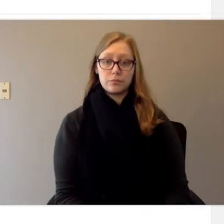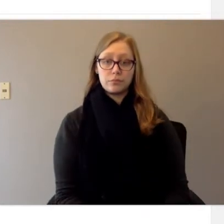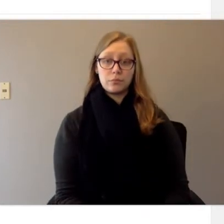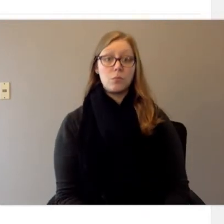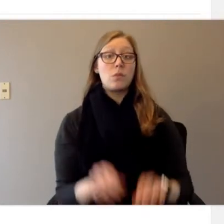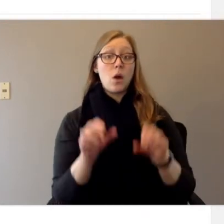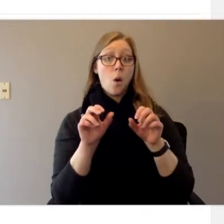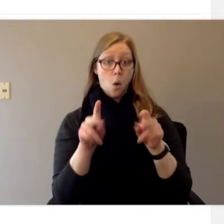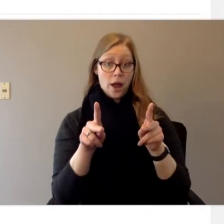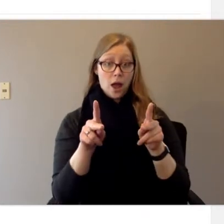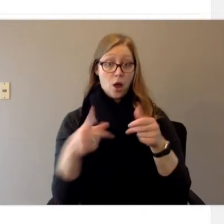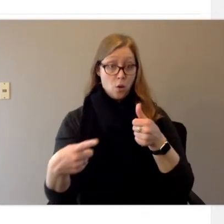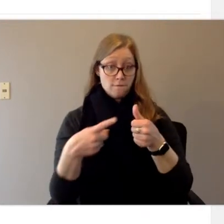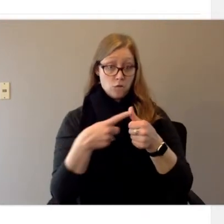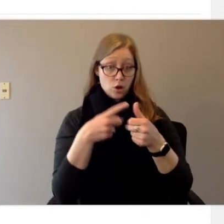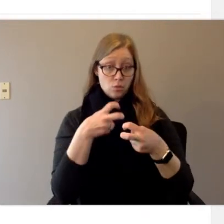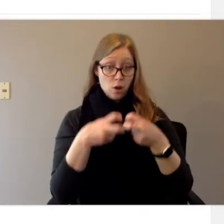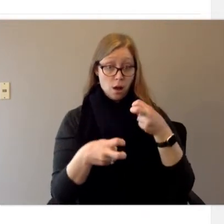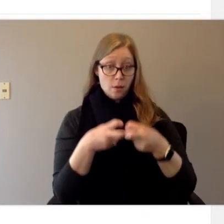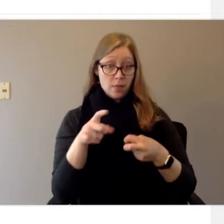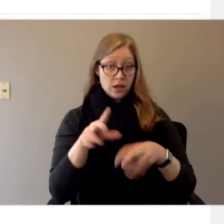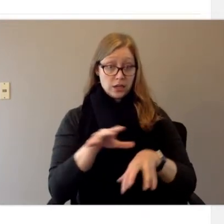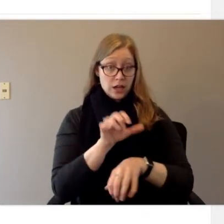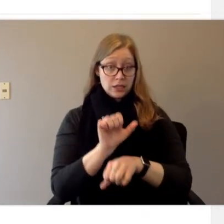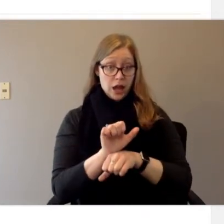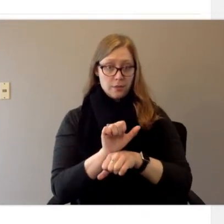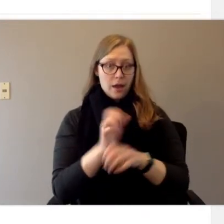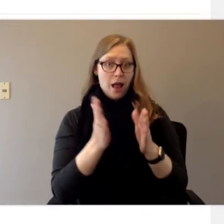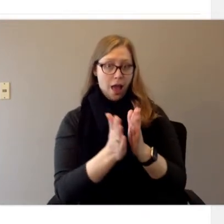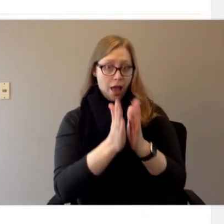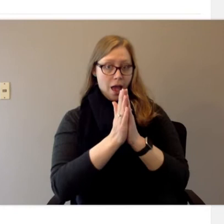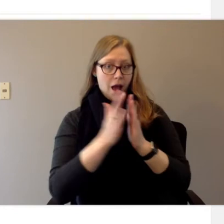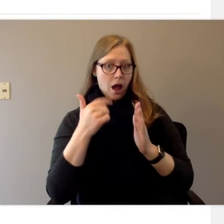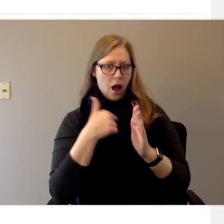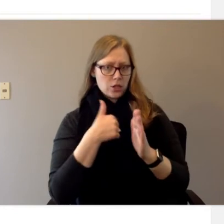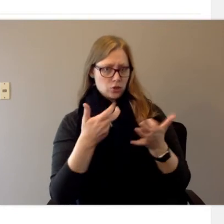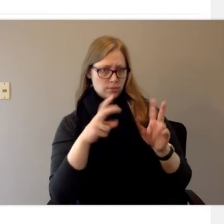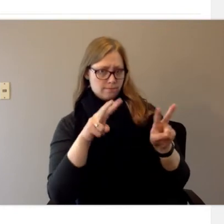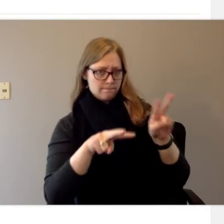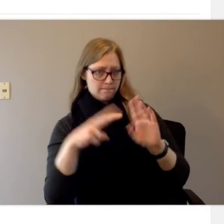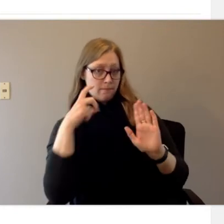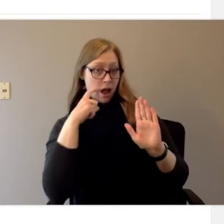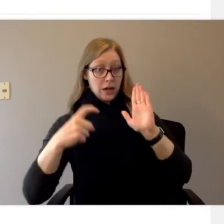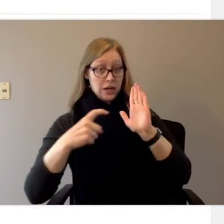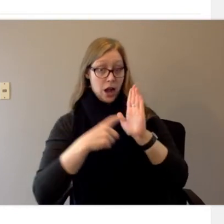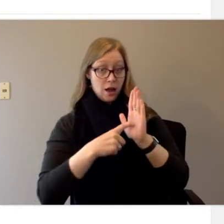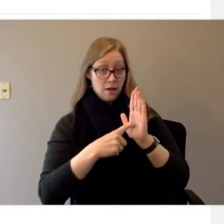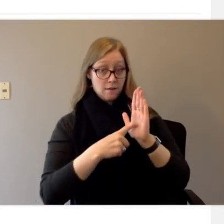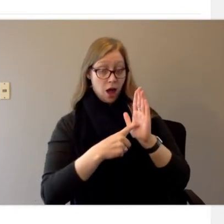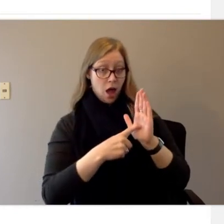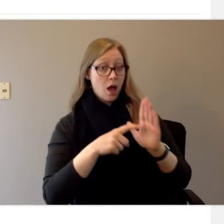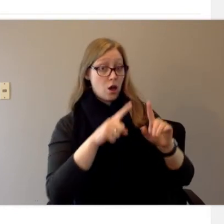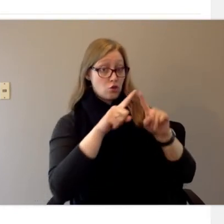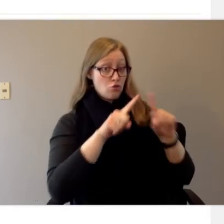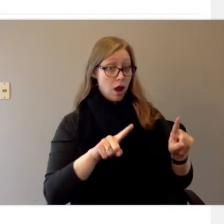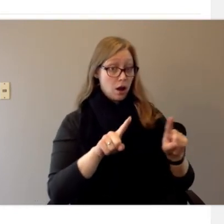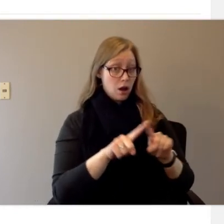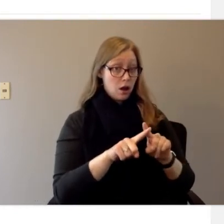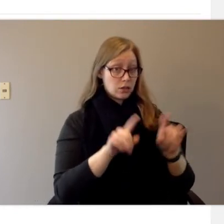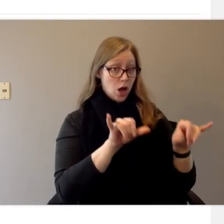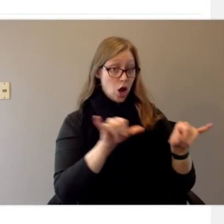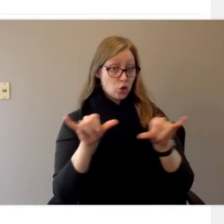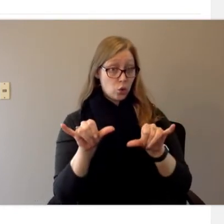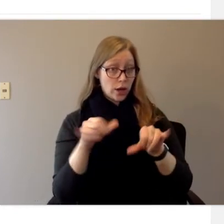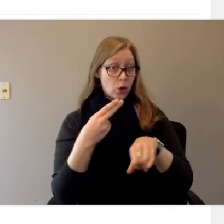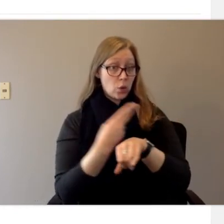Okay, so the first problem of this assignment asks us to identify whether the triangles are congruent using side, side, side,